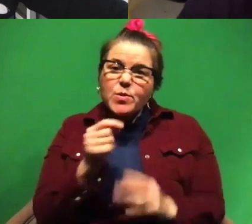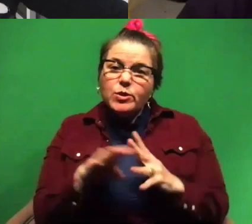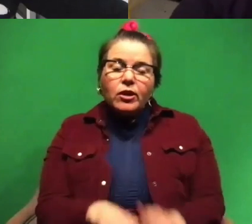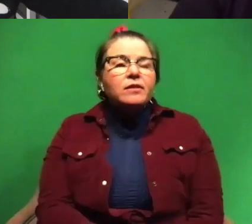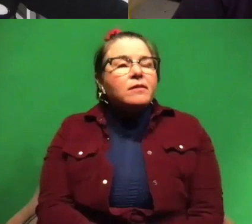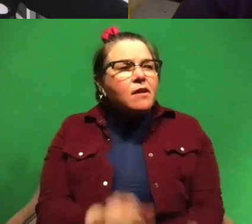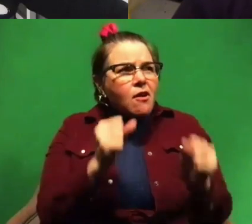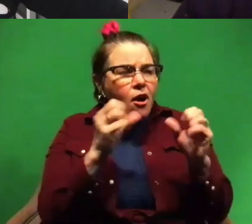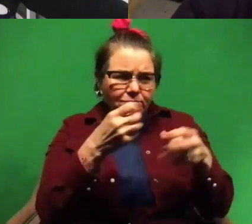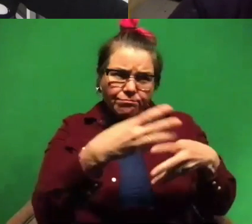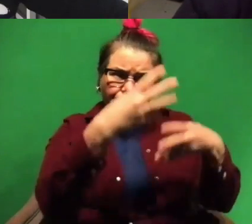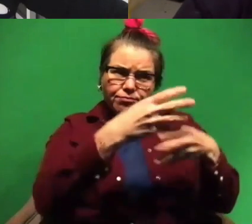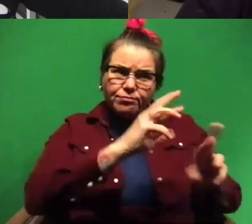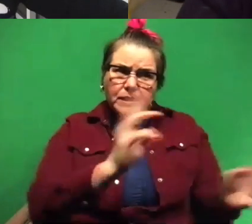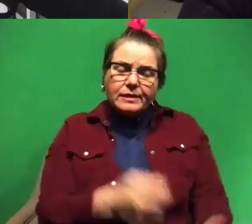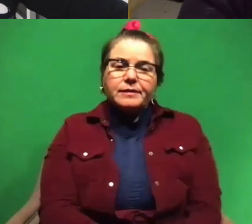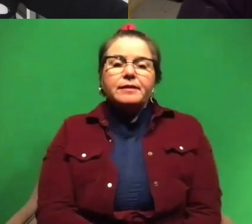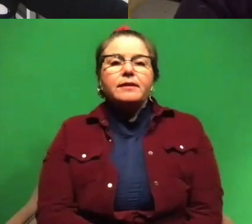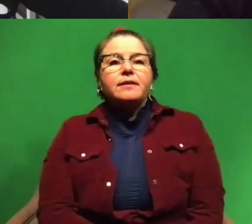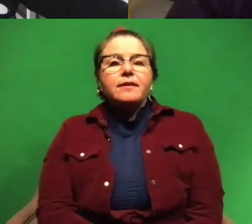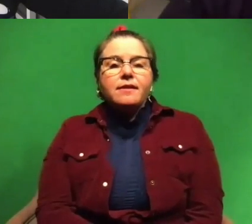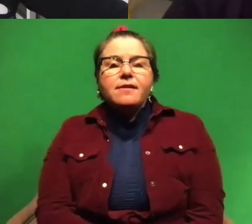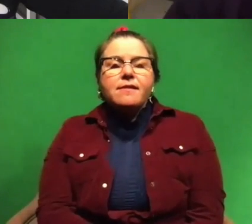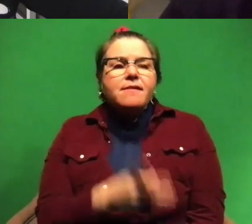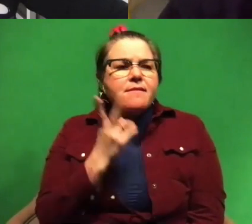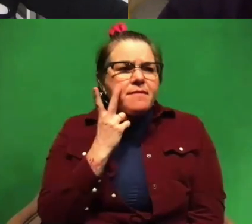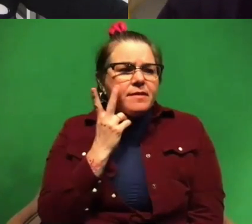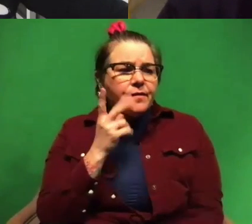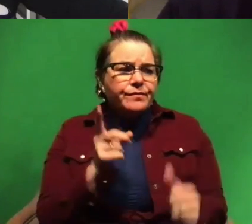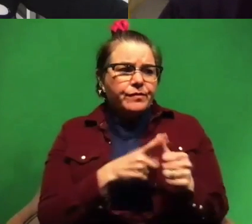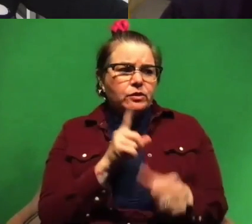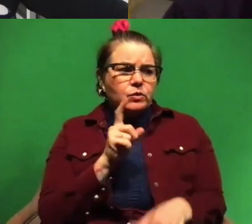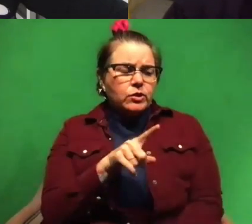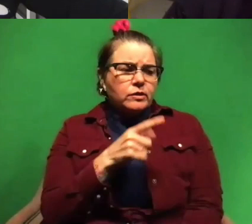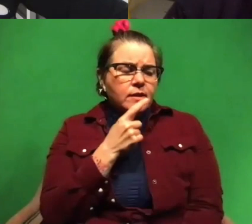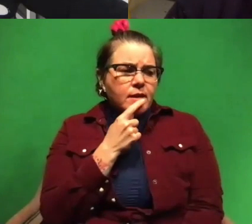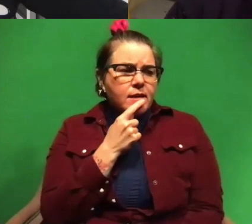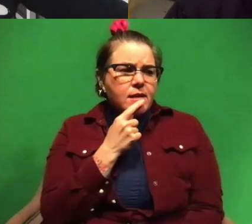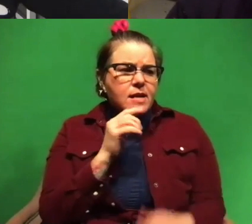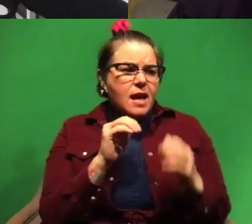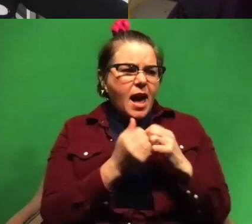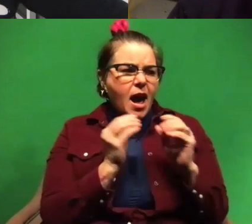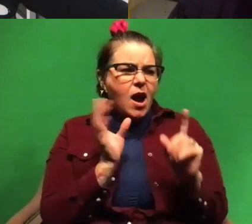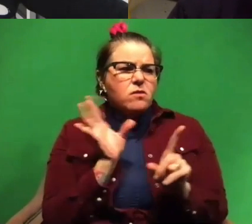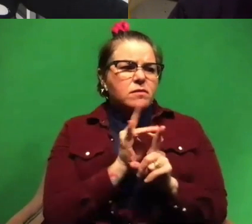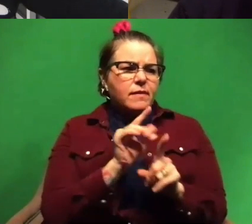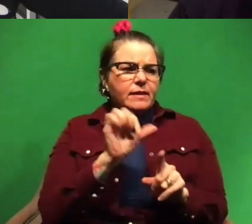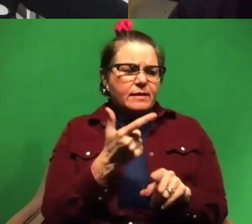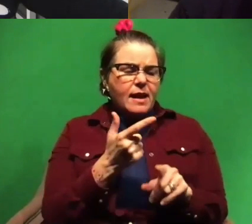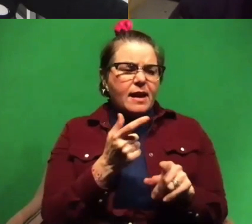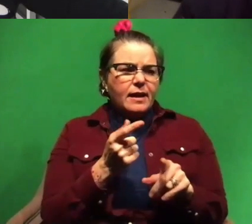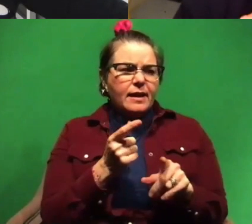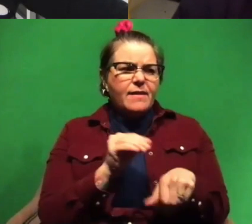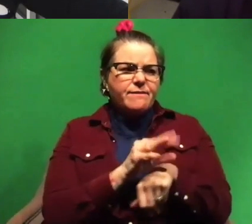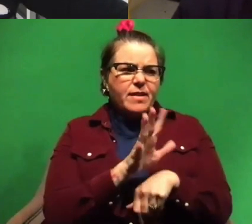So we got a whole bunch of questions here already. Let's see. The first question is, how does putting the tag on the shark affect the shark's